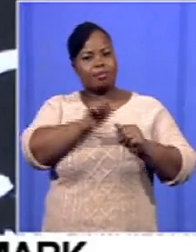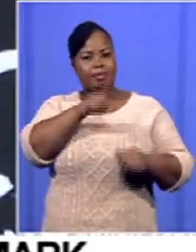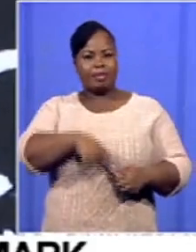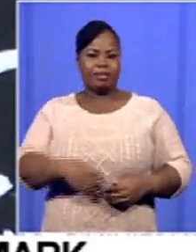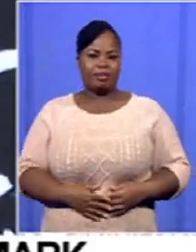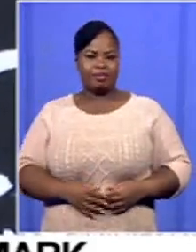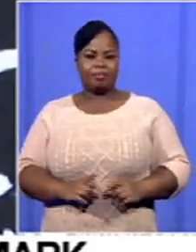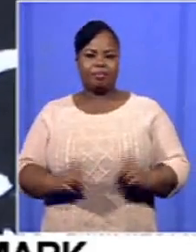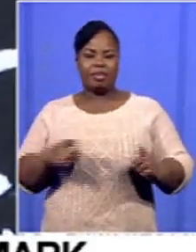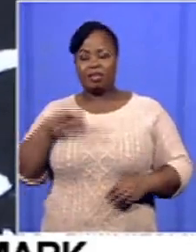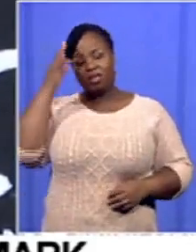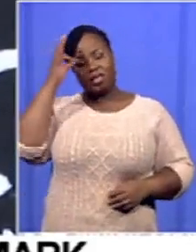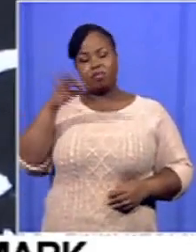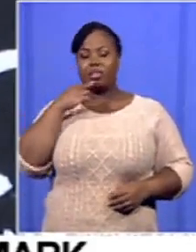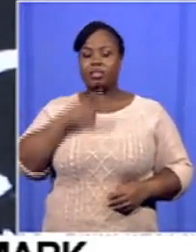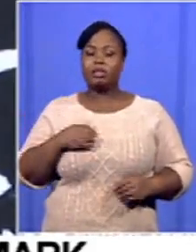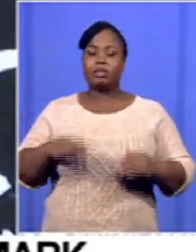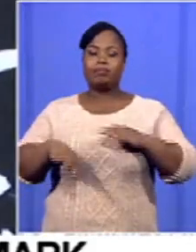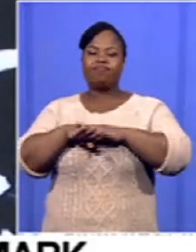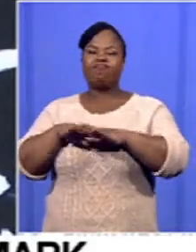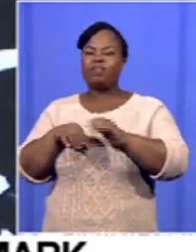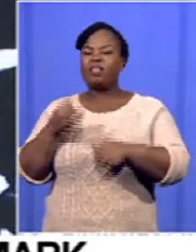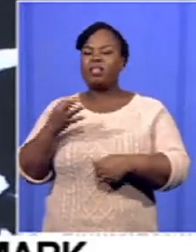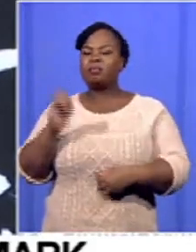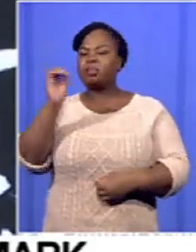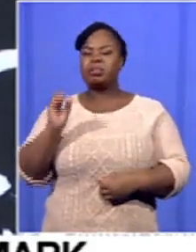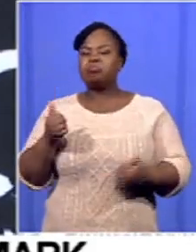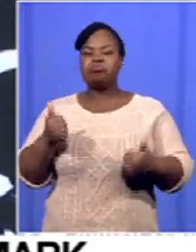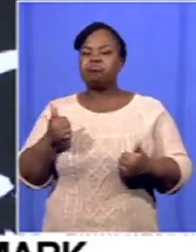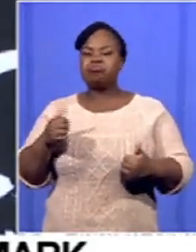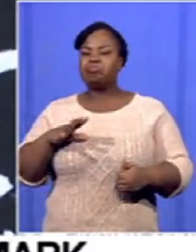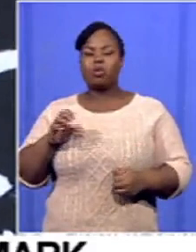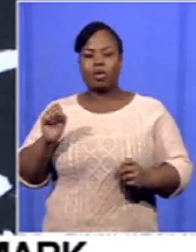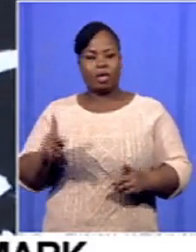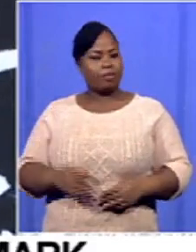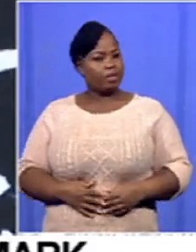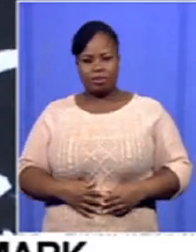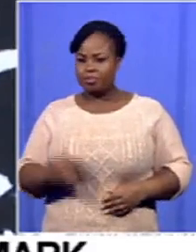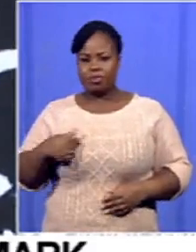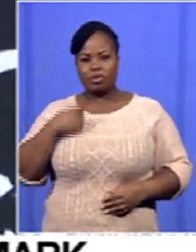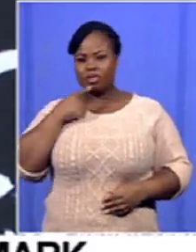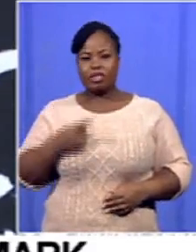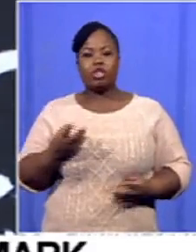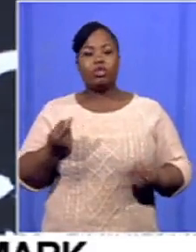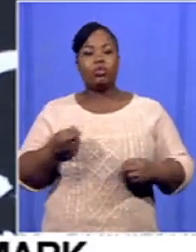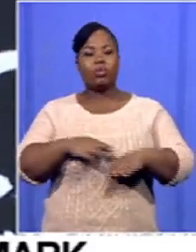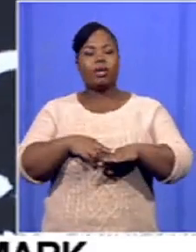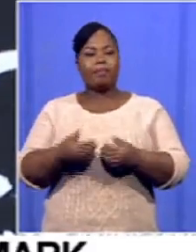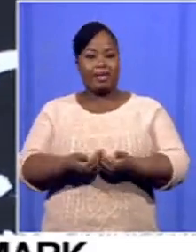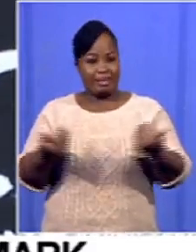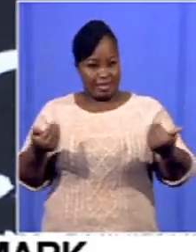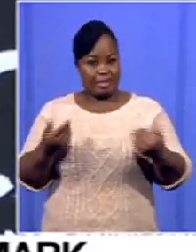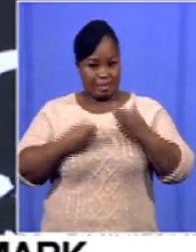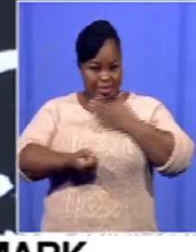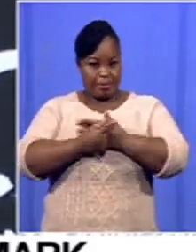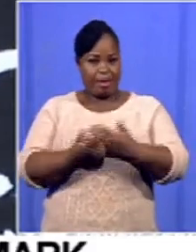But instead we have a government that says, no, 30% is okay. I'm here to suggest to you that there's a new apartheid that's brewing. And